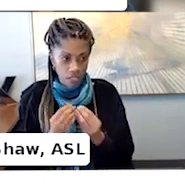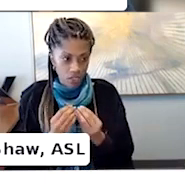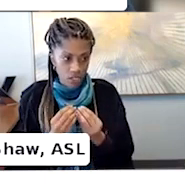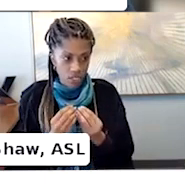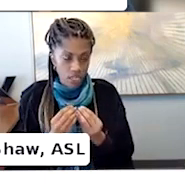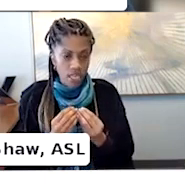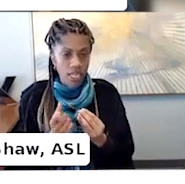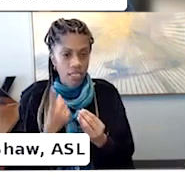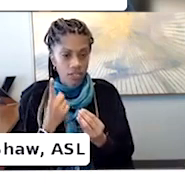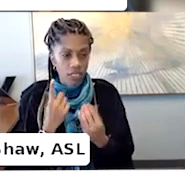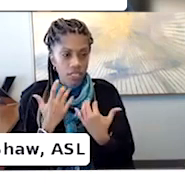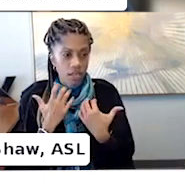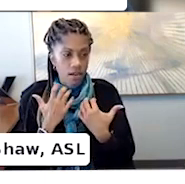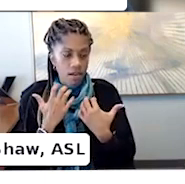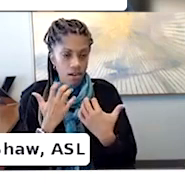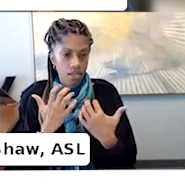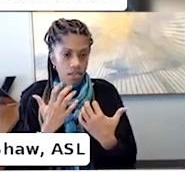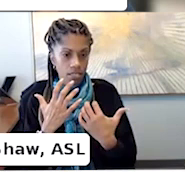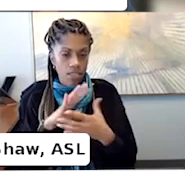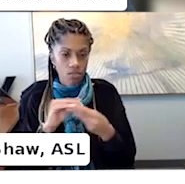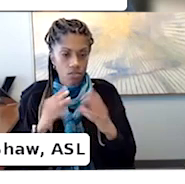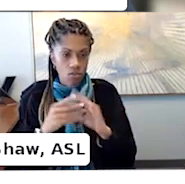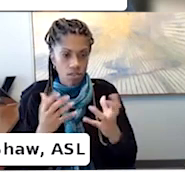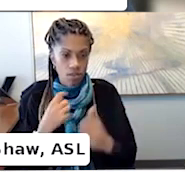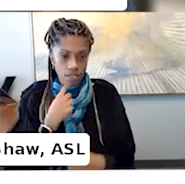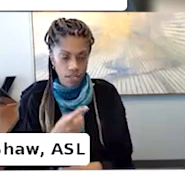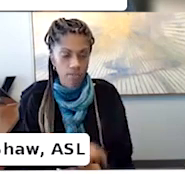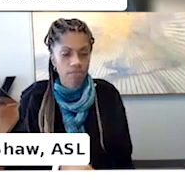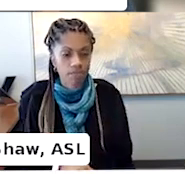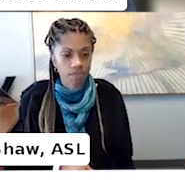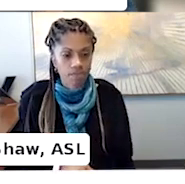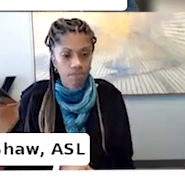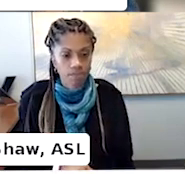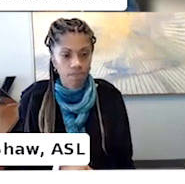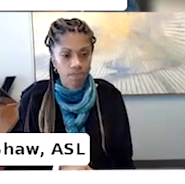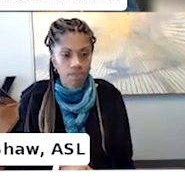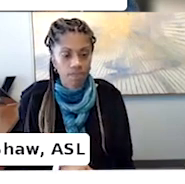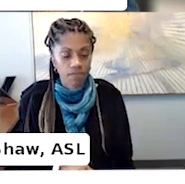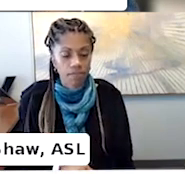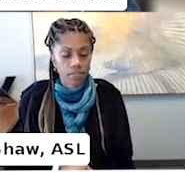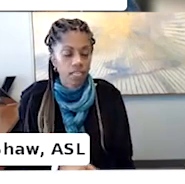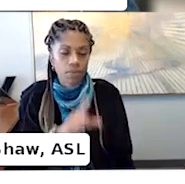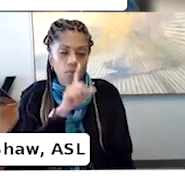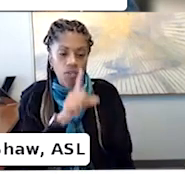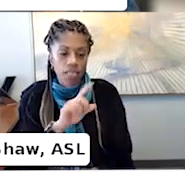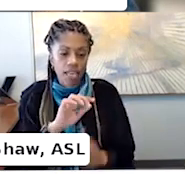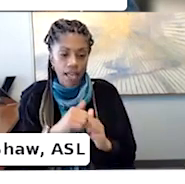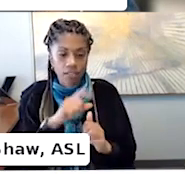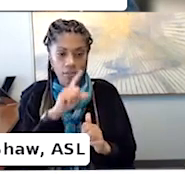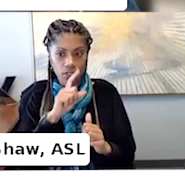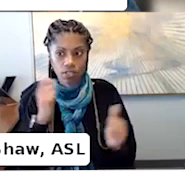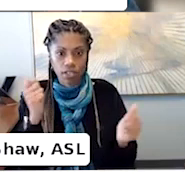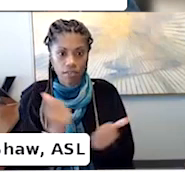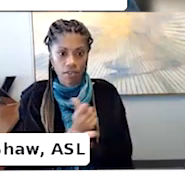of that secret sauce. It's really, though, the magic comes down to both intentionality and surrender, the